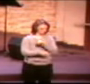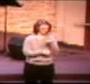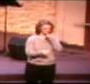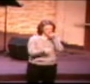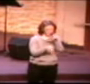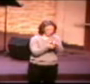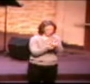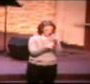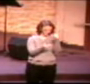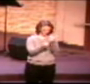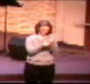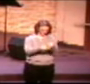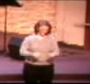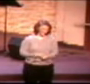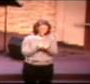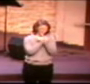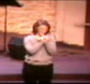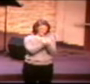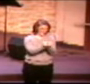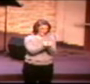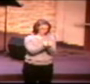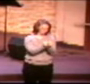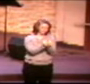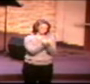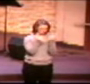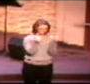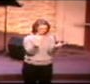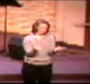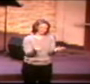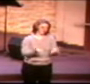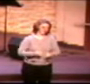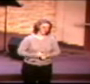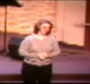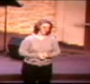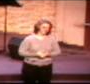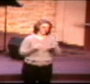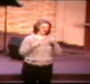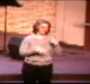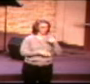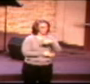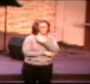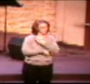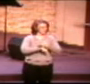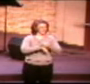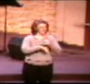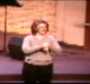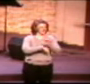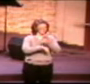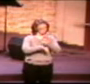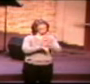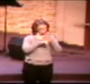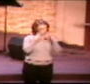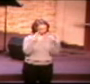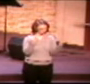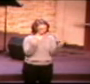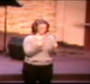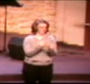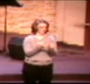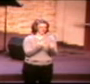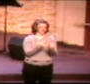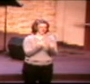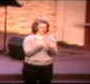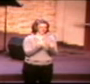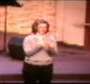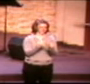committed your very lives together this day. And may we, the Highland Oaks Church family,